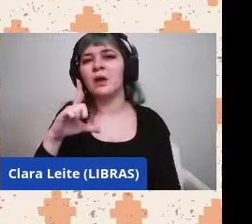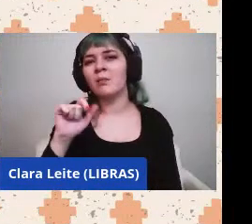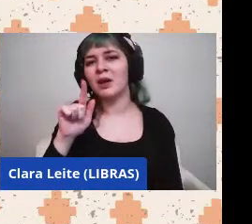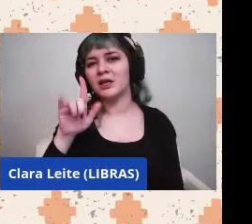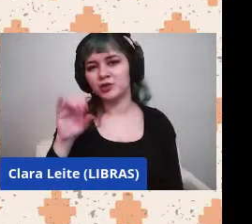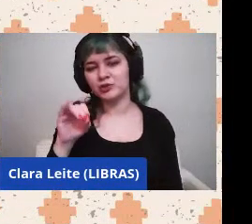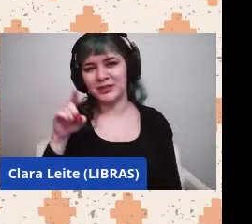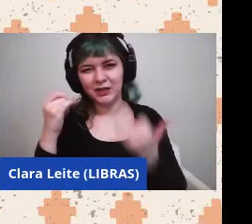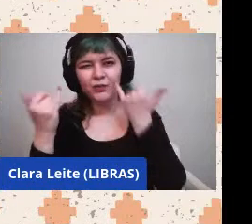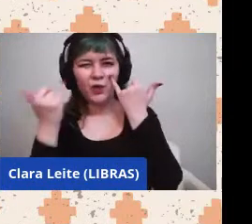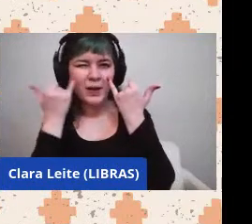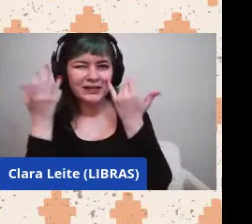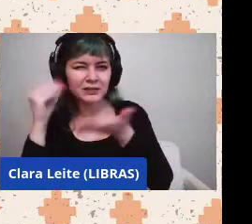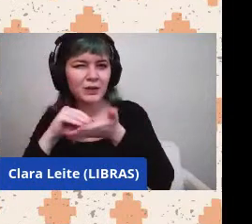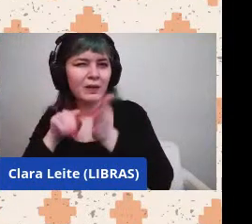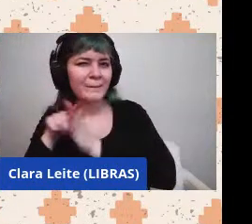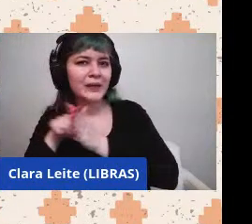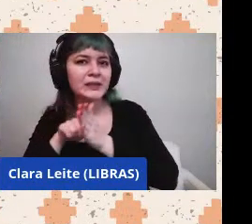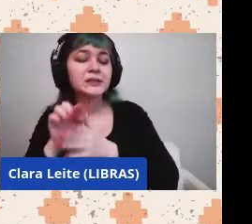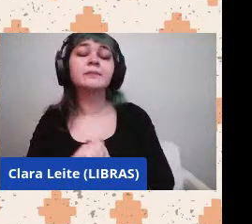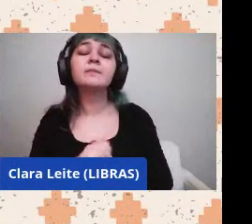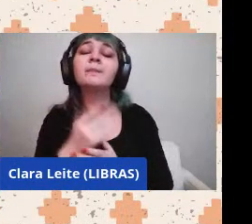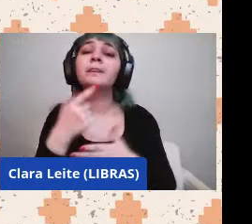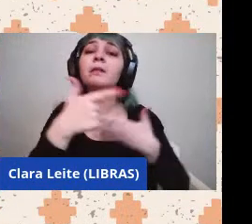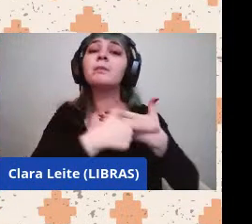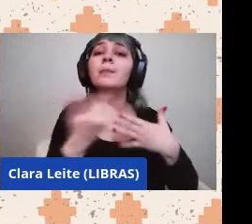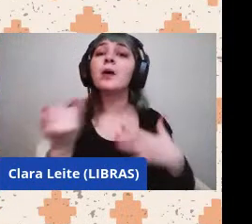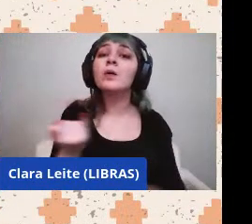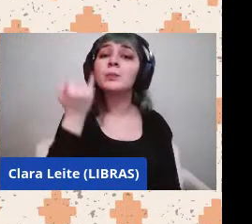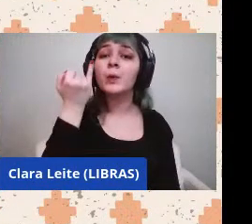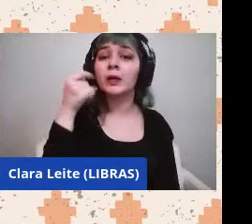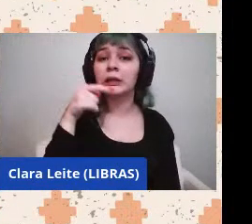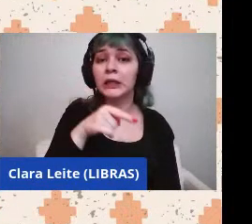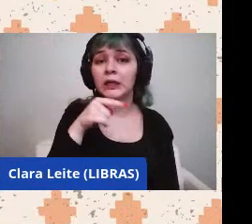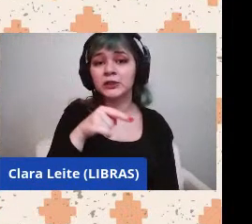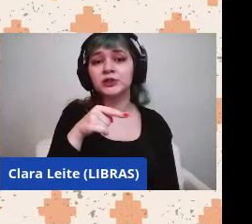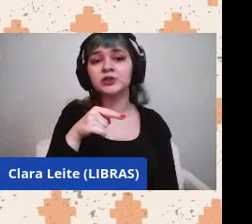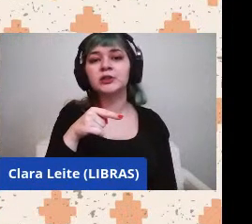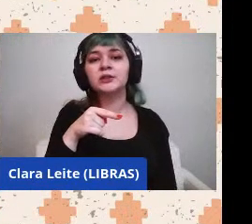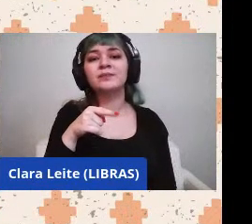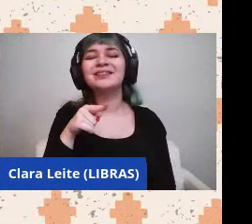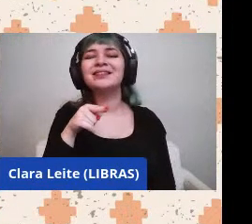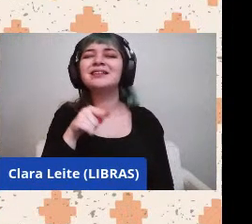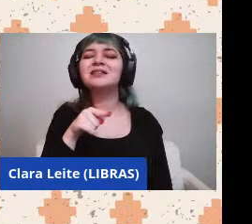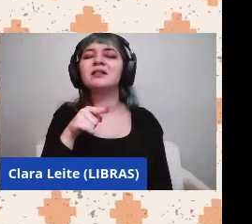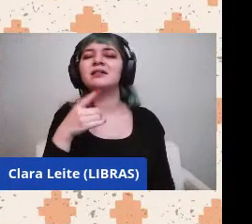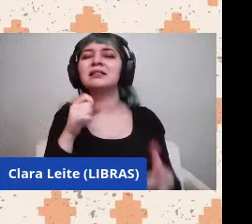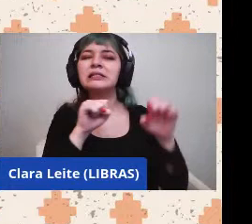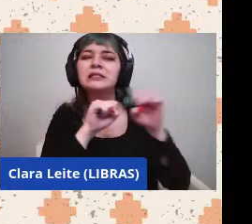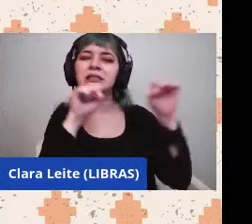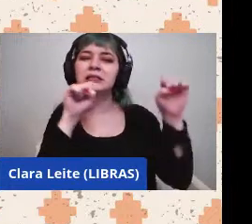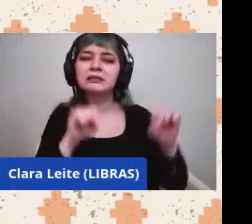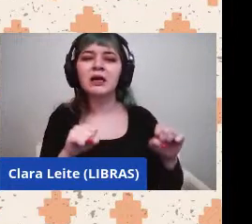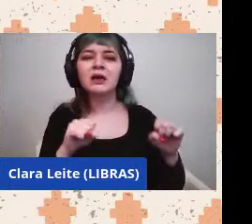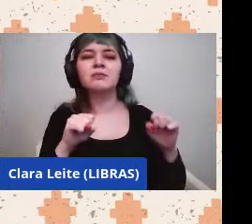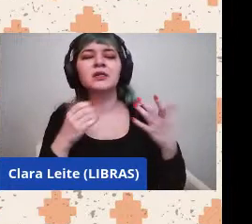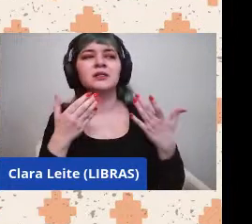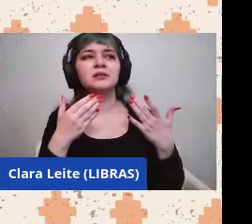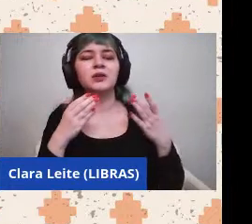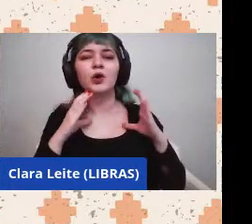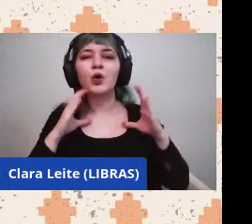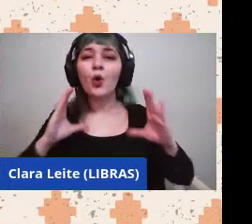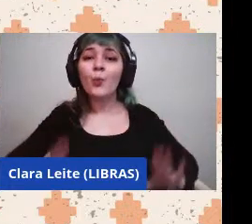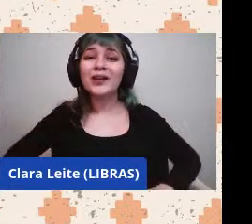the more important roles in this ecology of sound